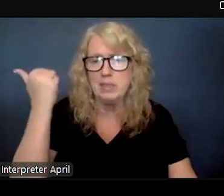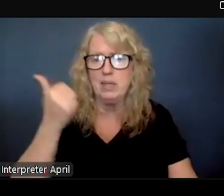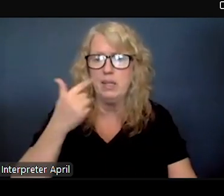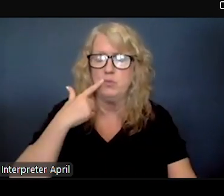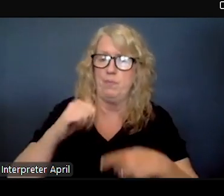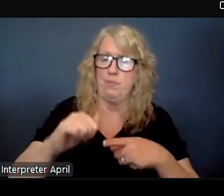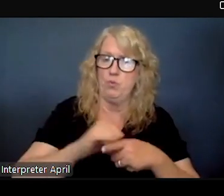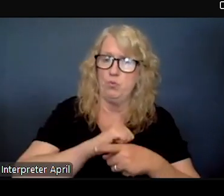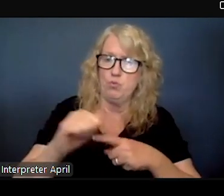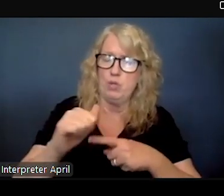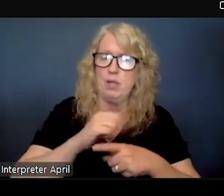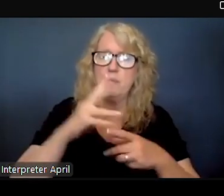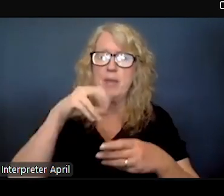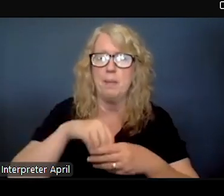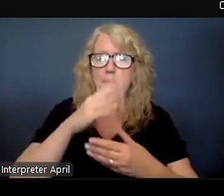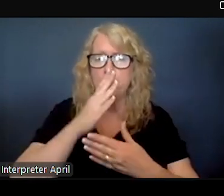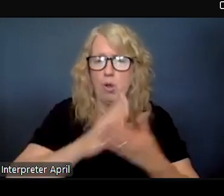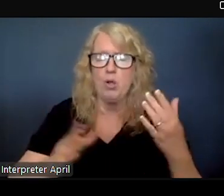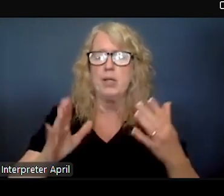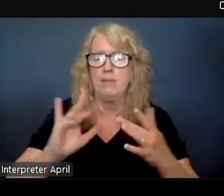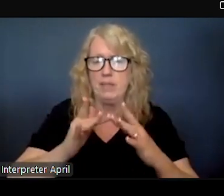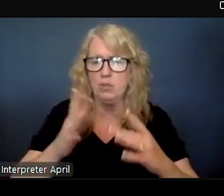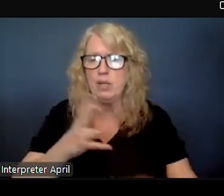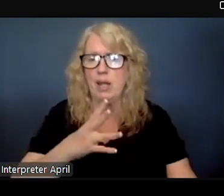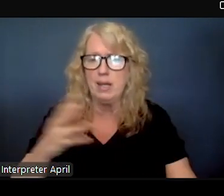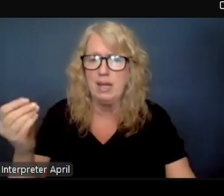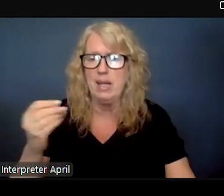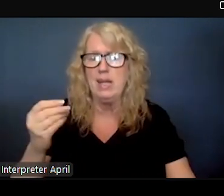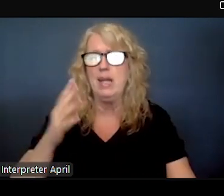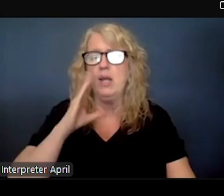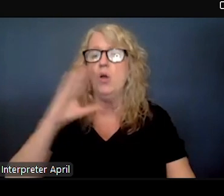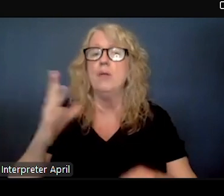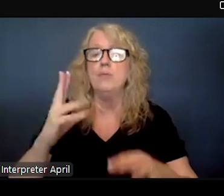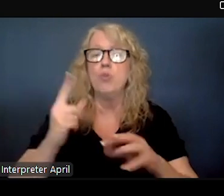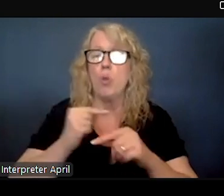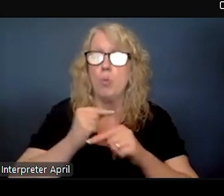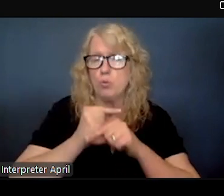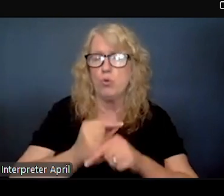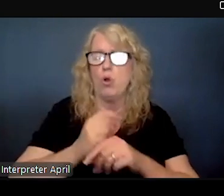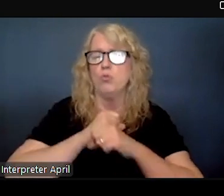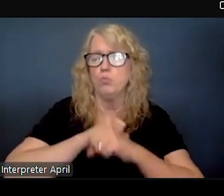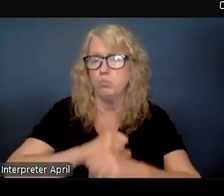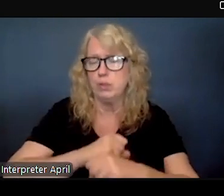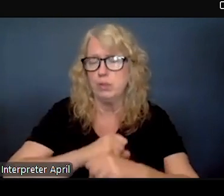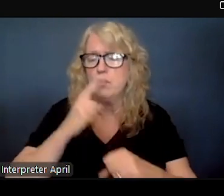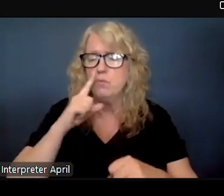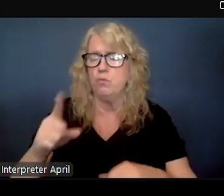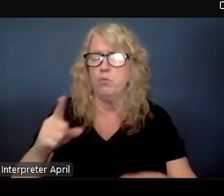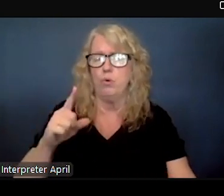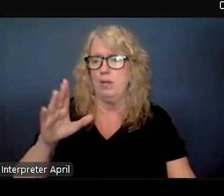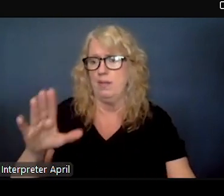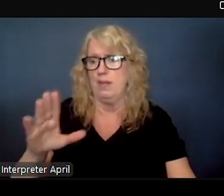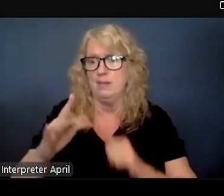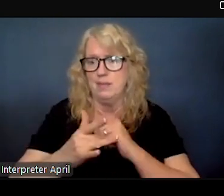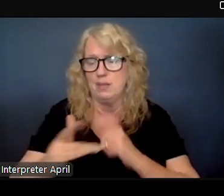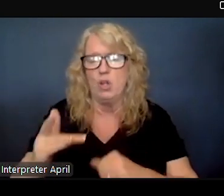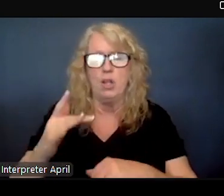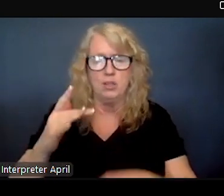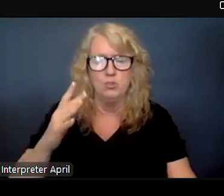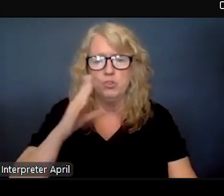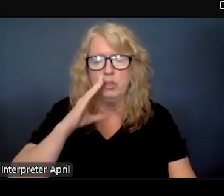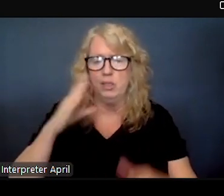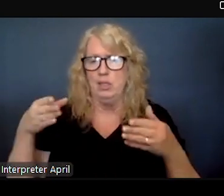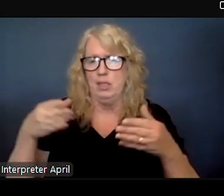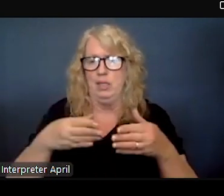on the entirety of the internet. And they're the guardrail surrounding the technology is really